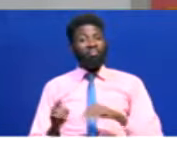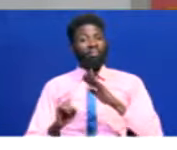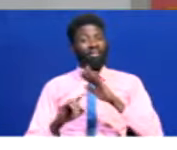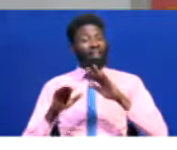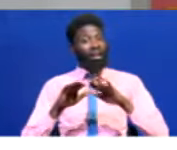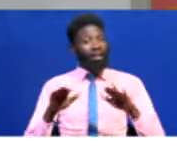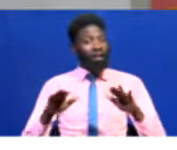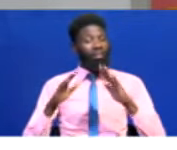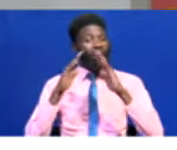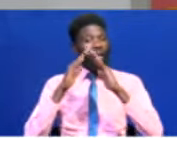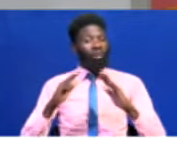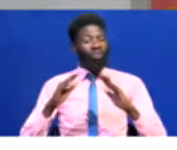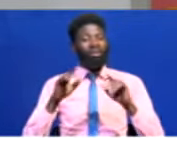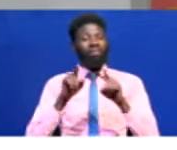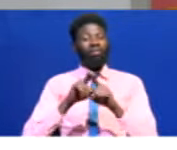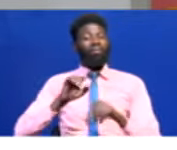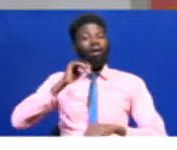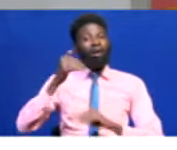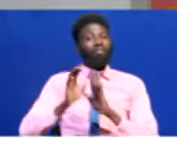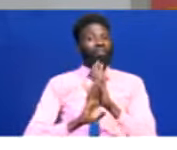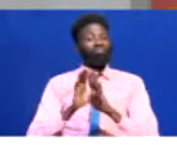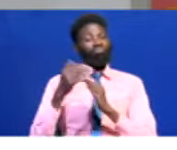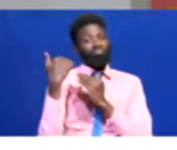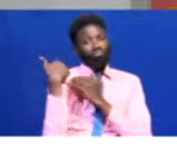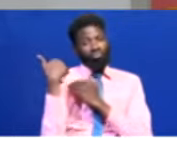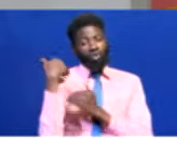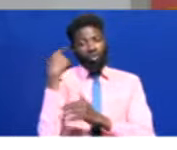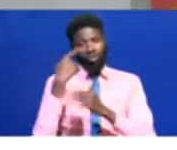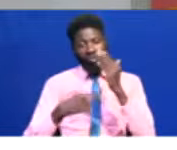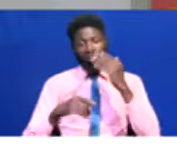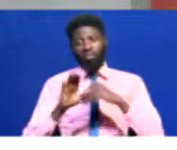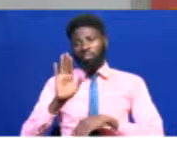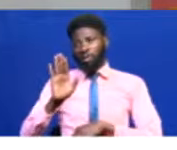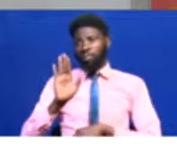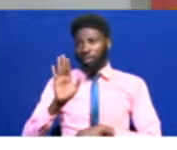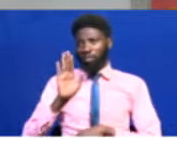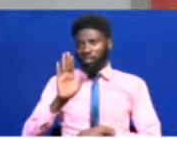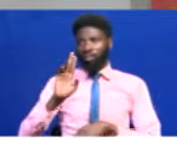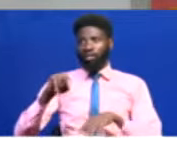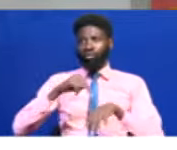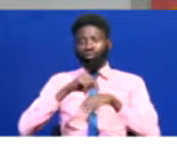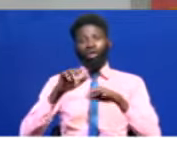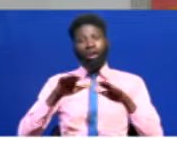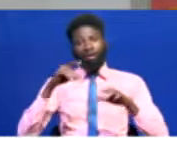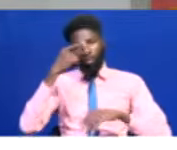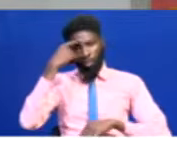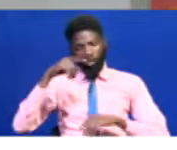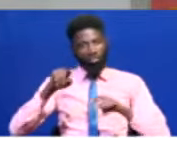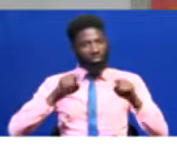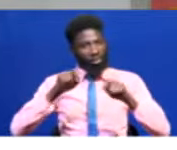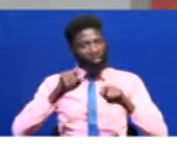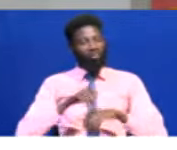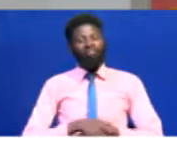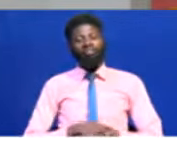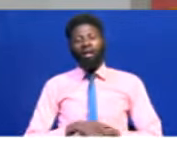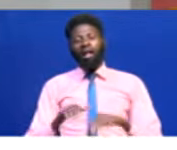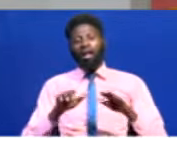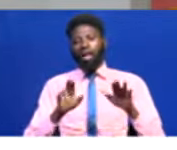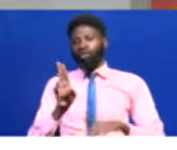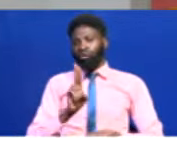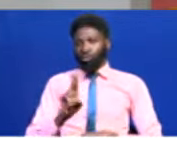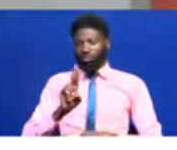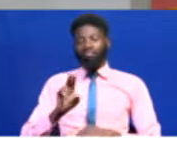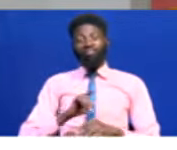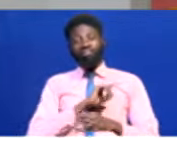Urban Development, the mandate is to national lands policy and management, physical planning of land use, land transaction, survey